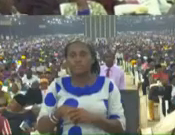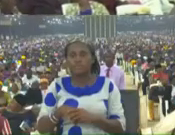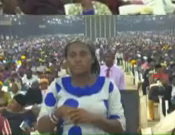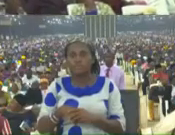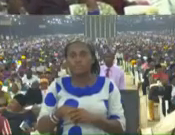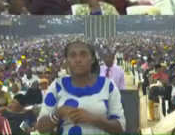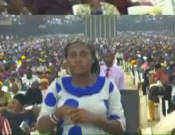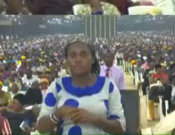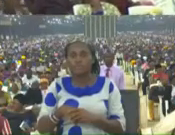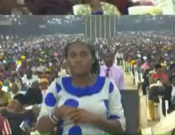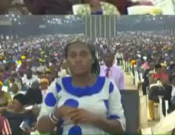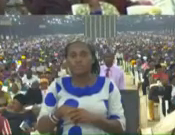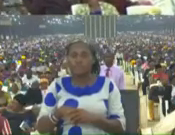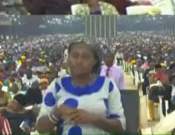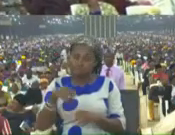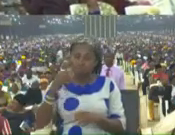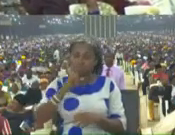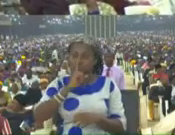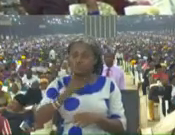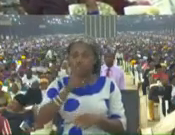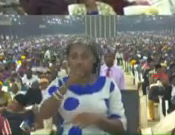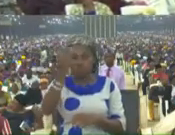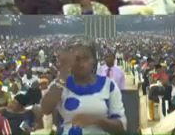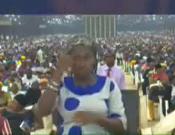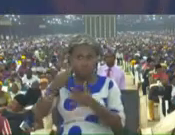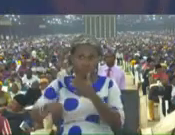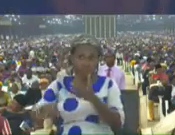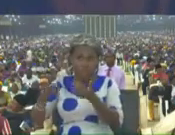I'm sure you know the conclusion.